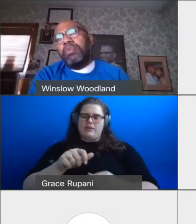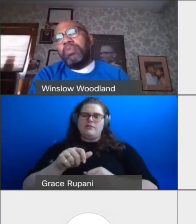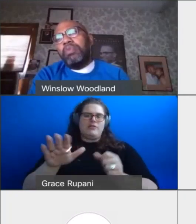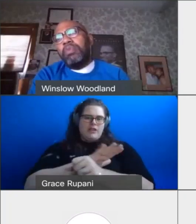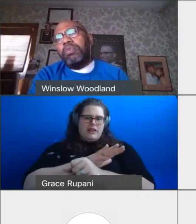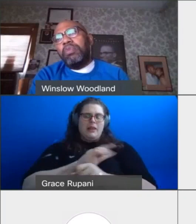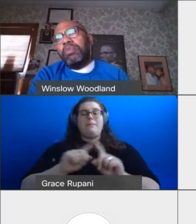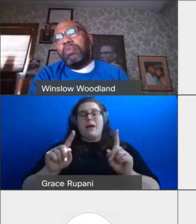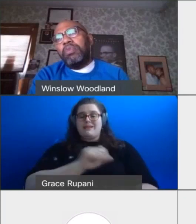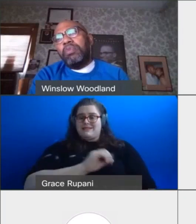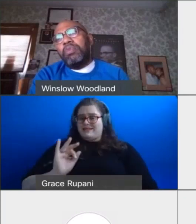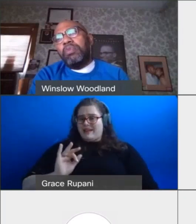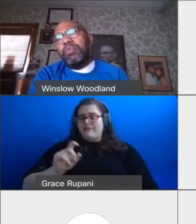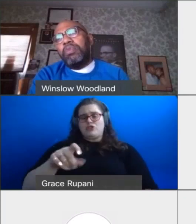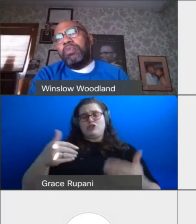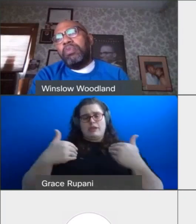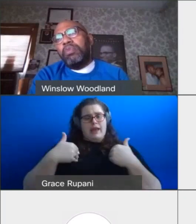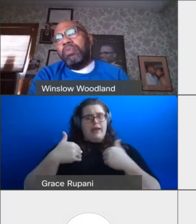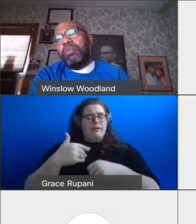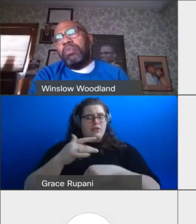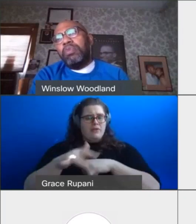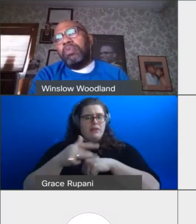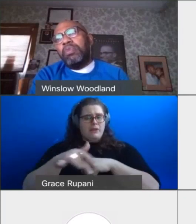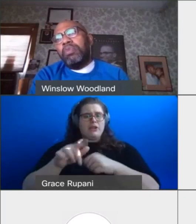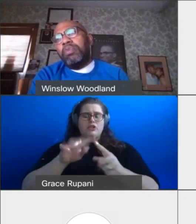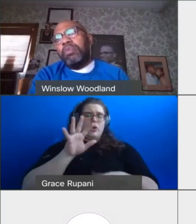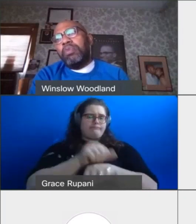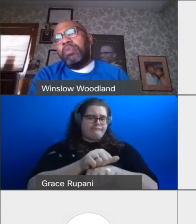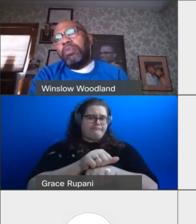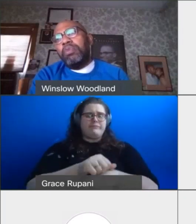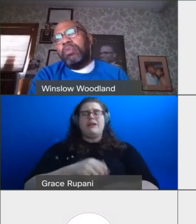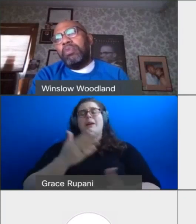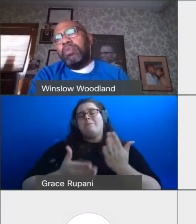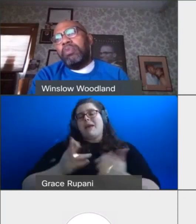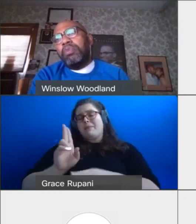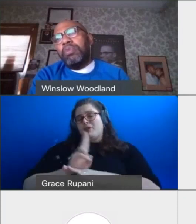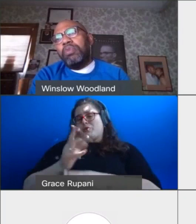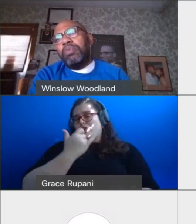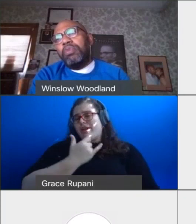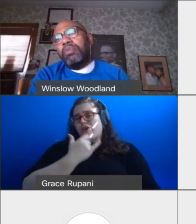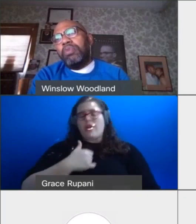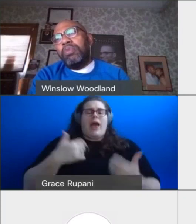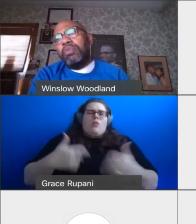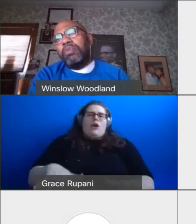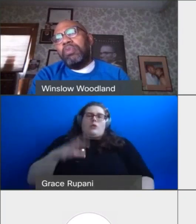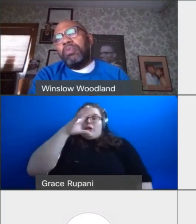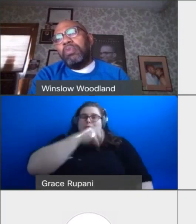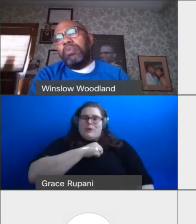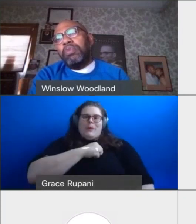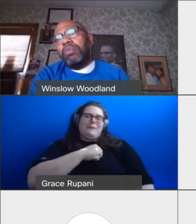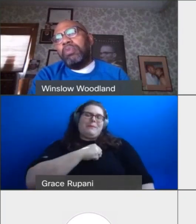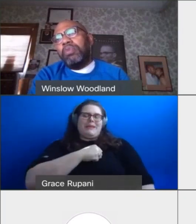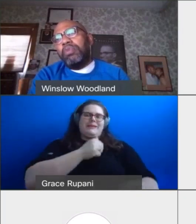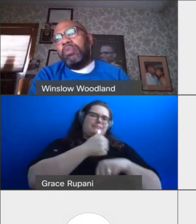are appointments that are available. So it may be user error. I don't want to just assume that it is, but it may be some user